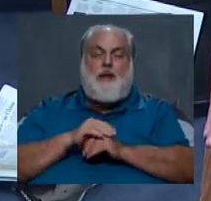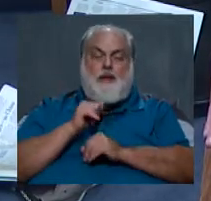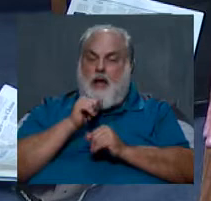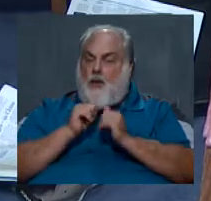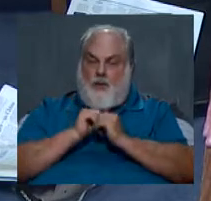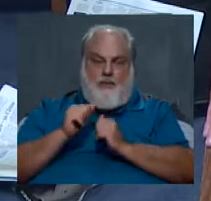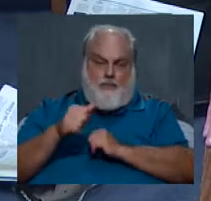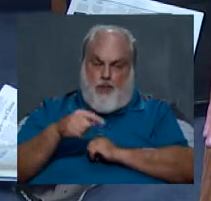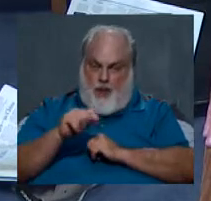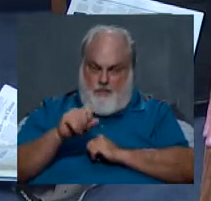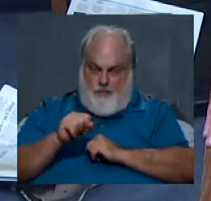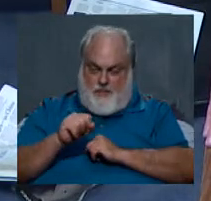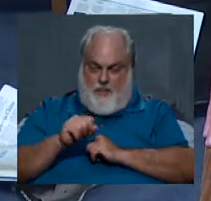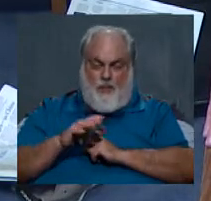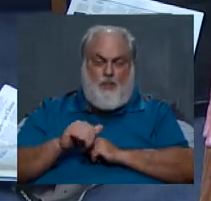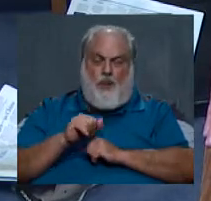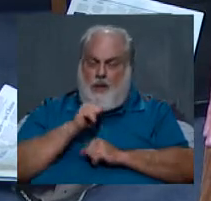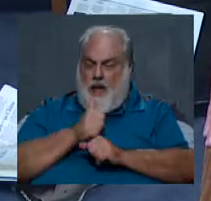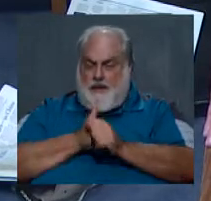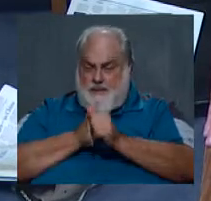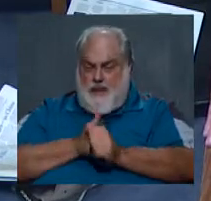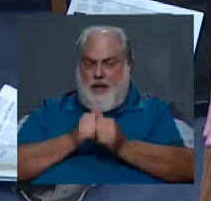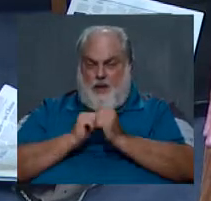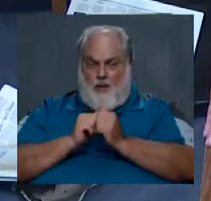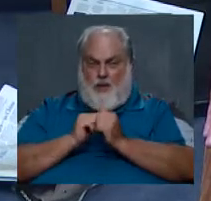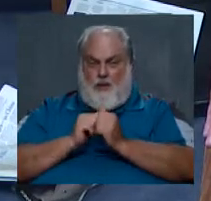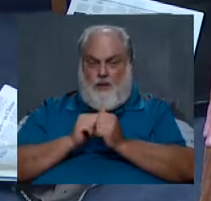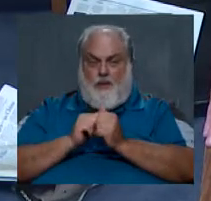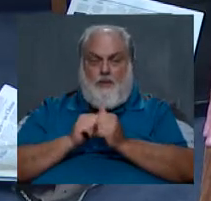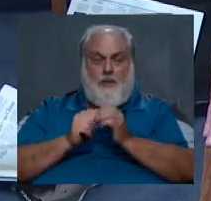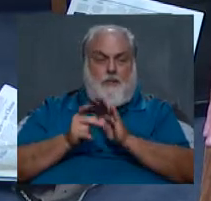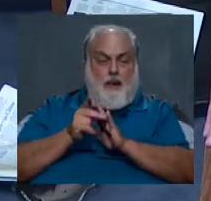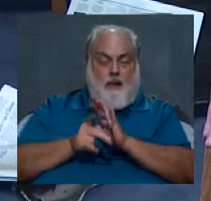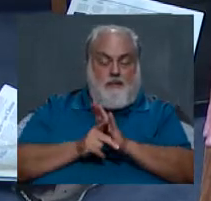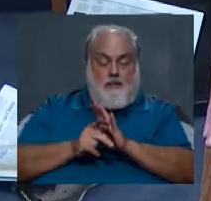current policies that were very wisely developed over a lot of years